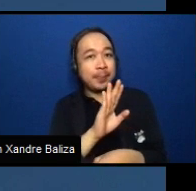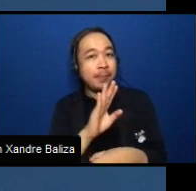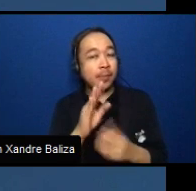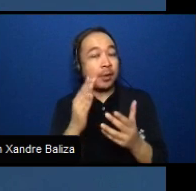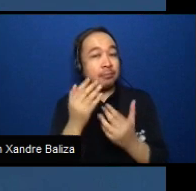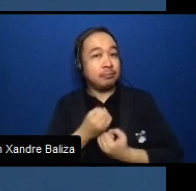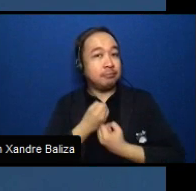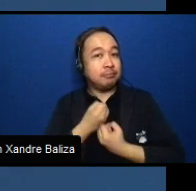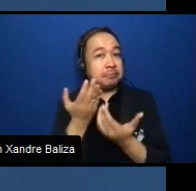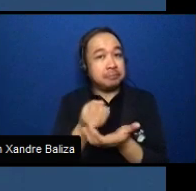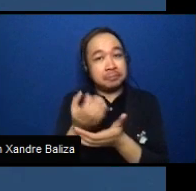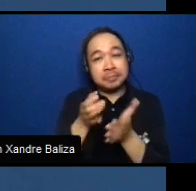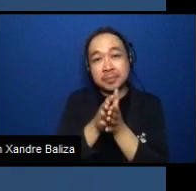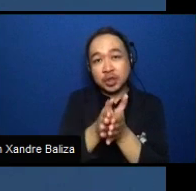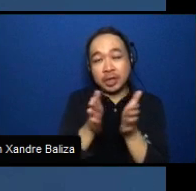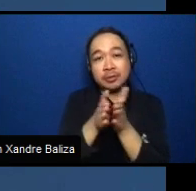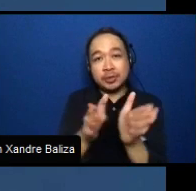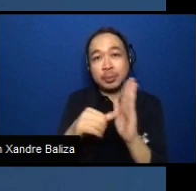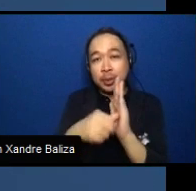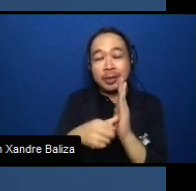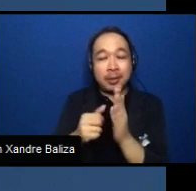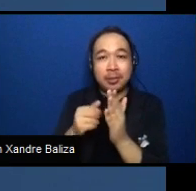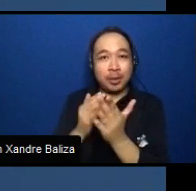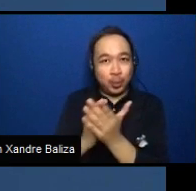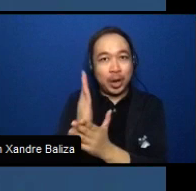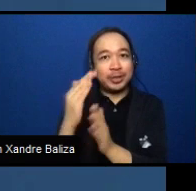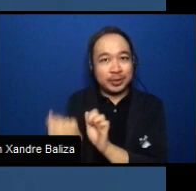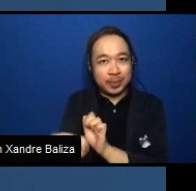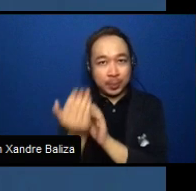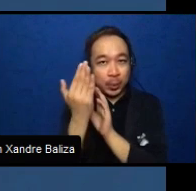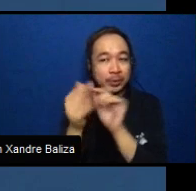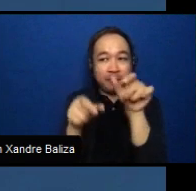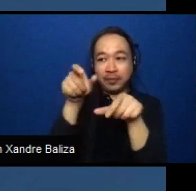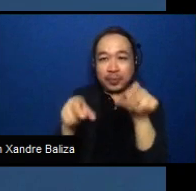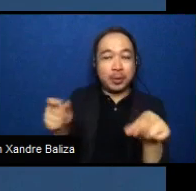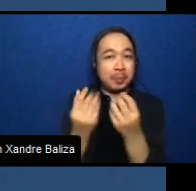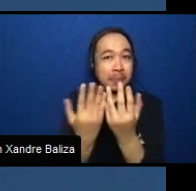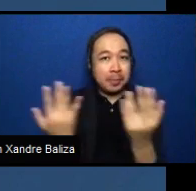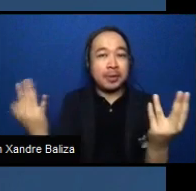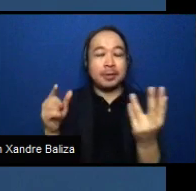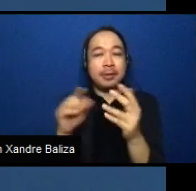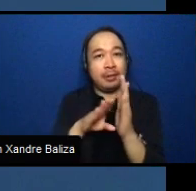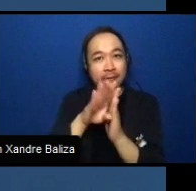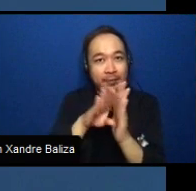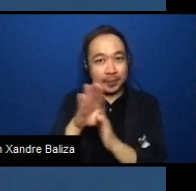committee, highlighting the rights-based approach to population and development.